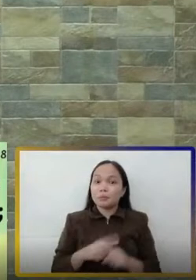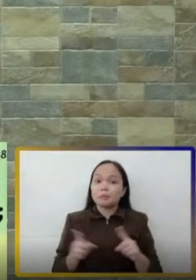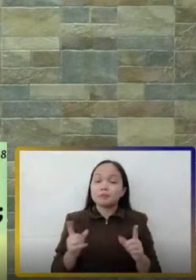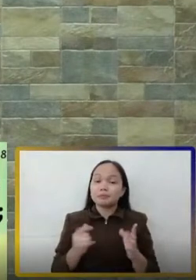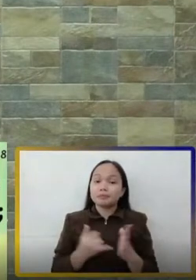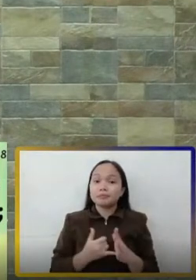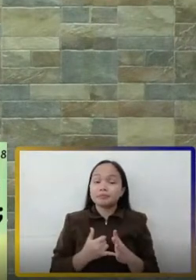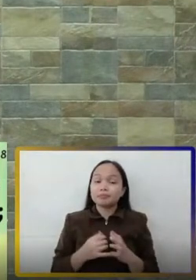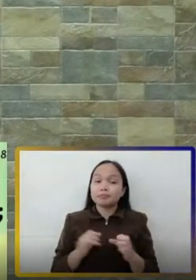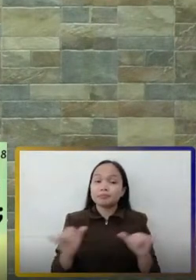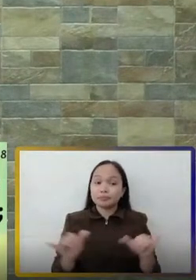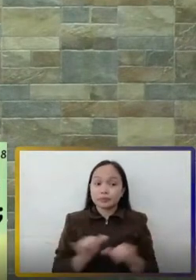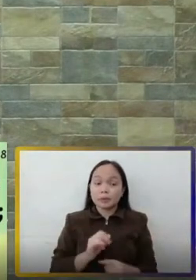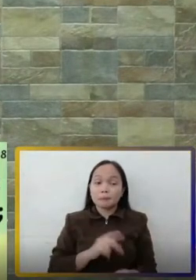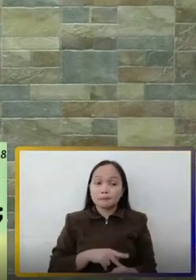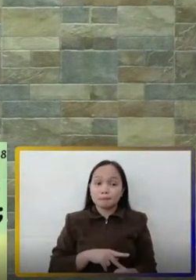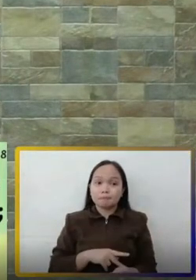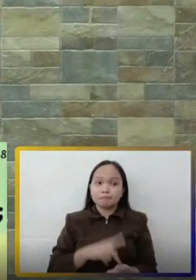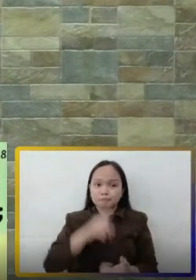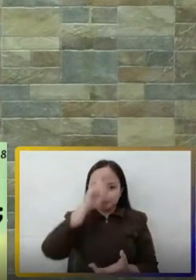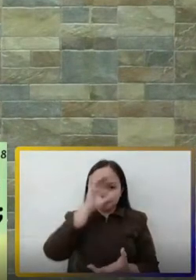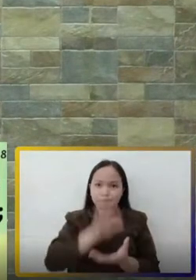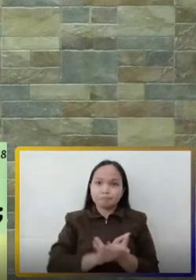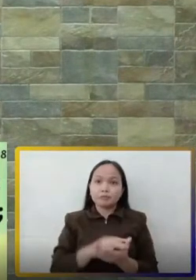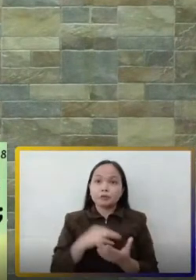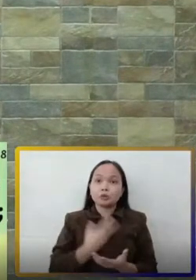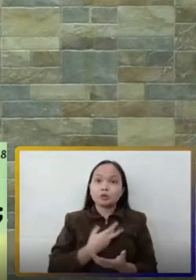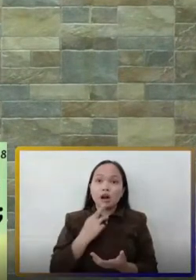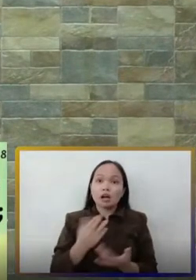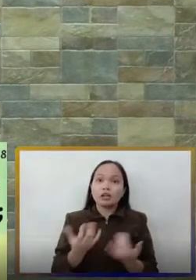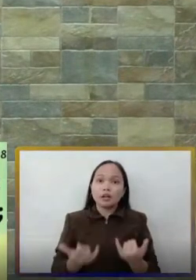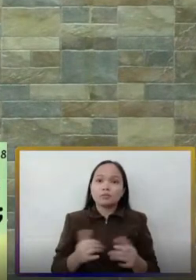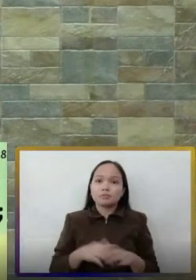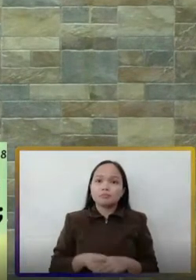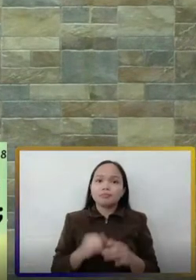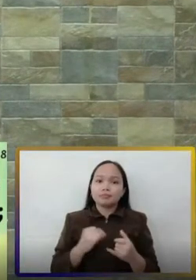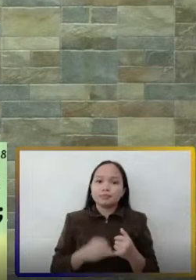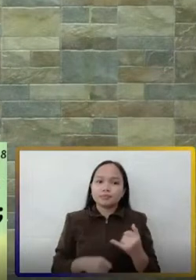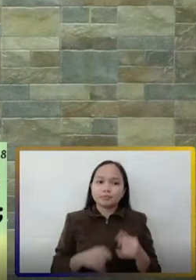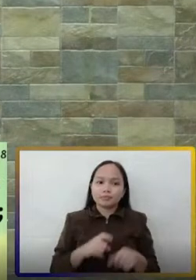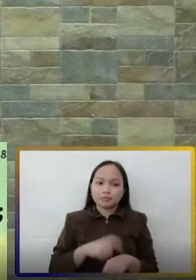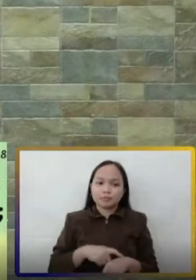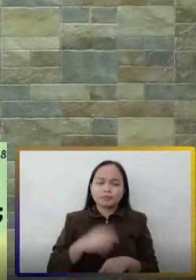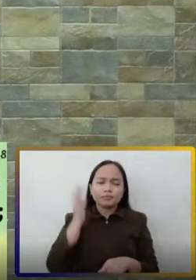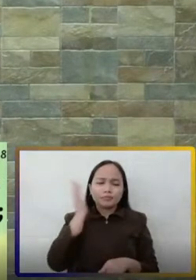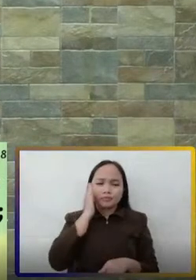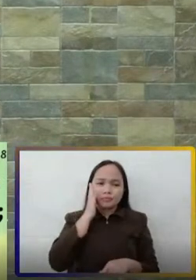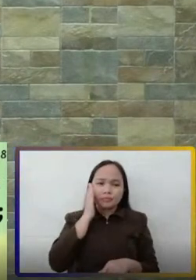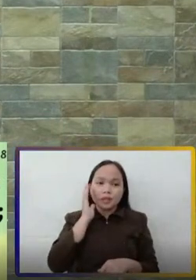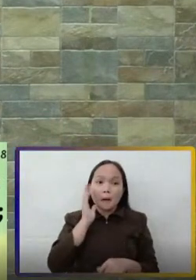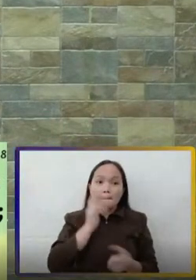it, that we are now in the last time. Imagine when the Apostle Paul wrote this book